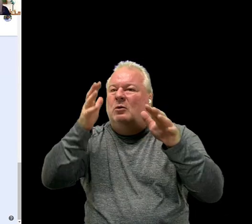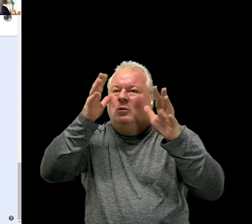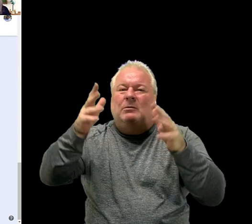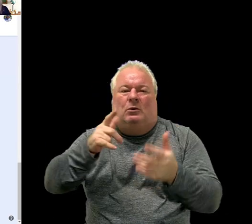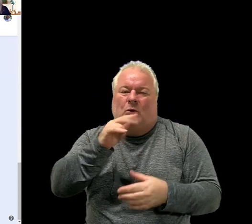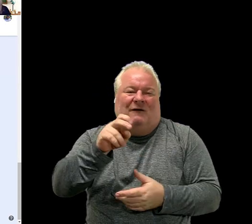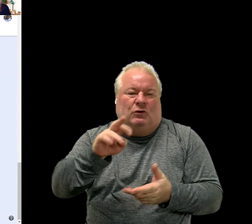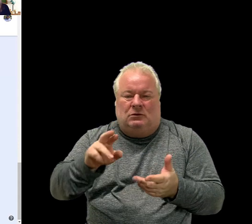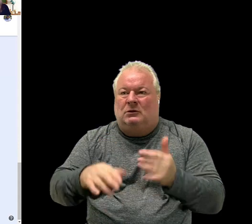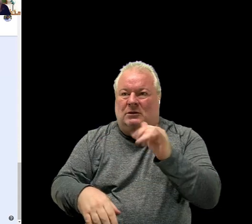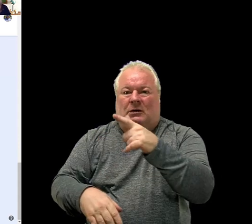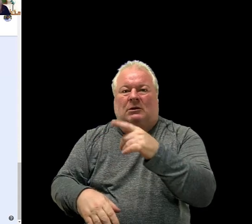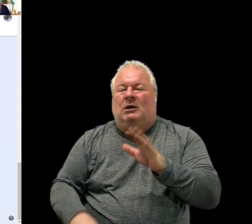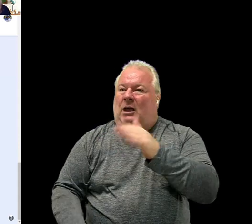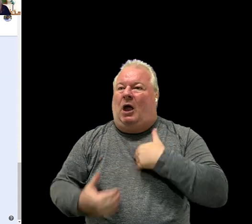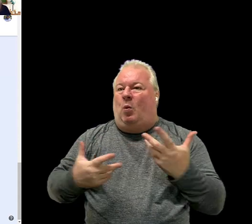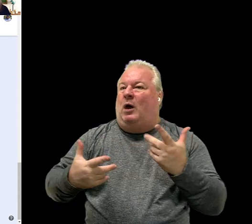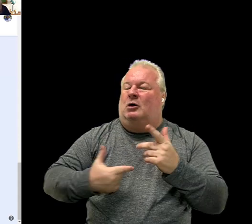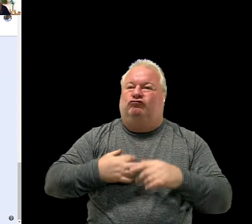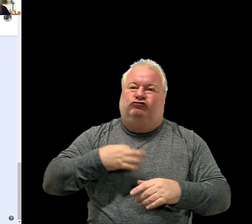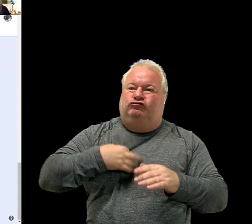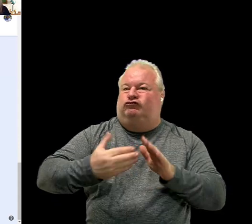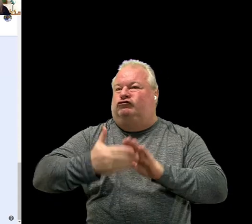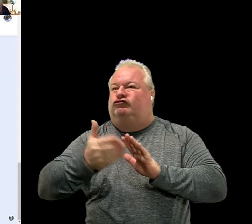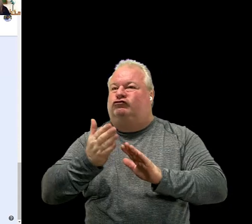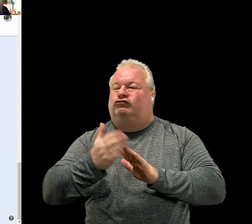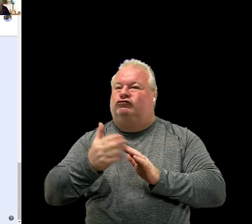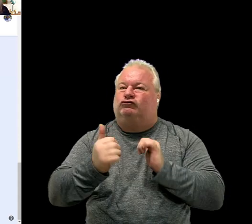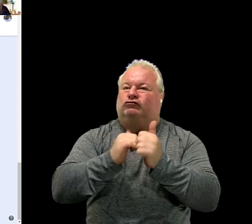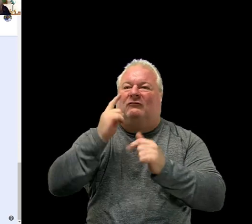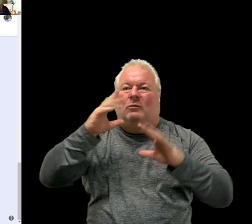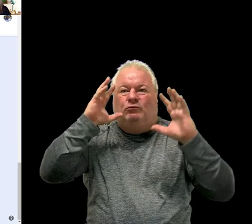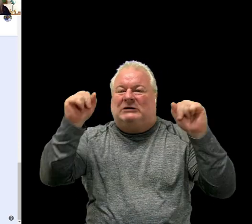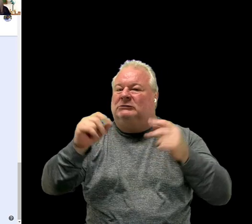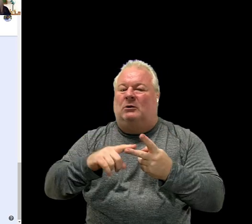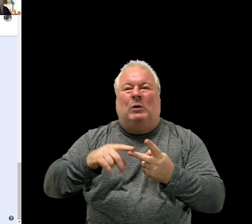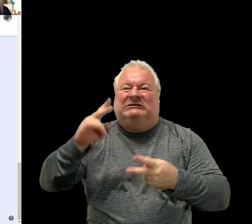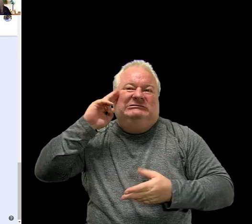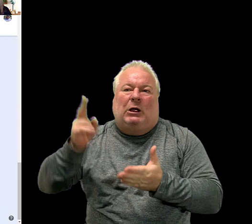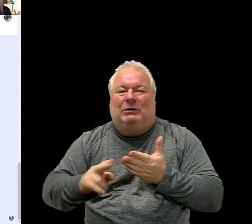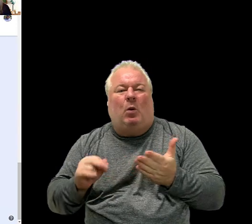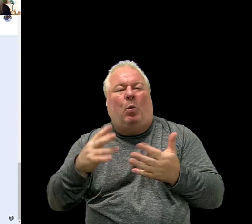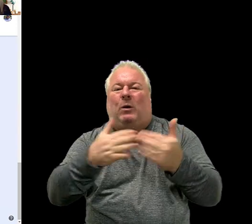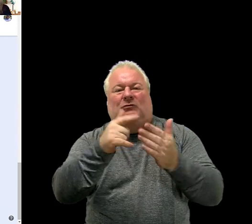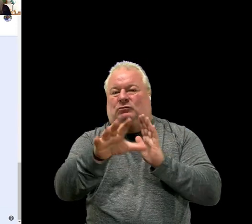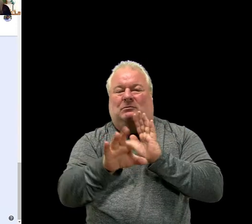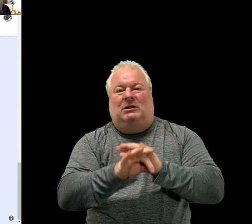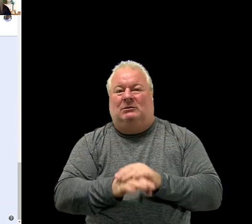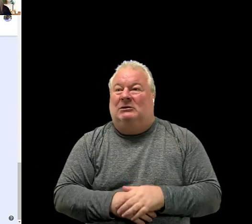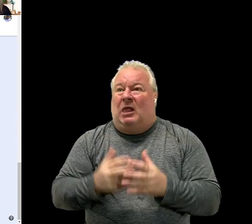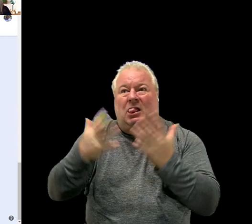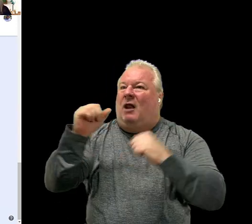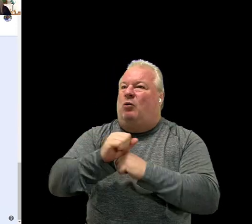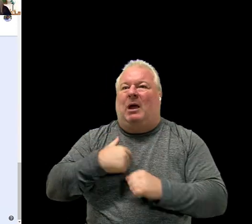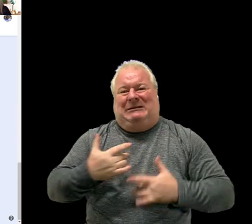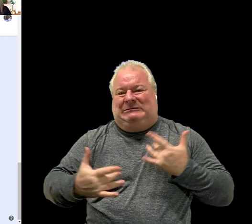grandpa, I want to run for president. I want to run for secretary. And it's a lot of work, but I'm excited and I want